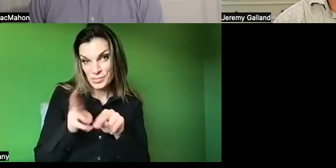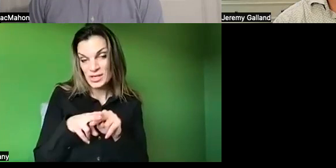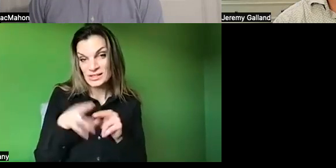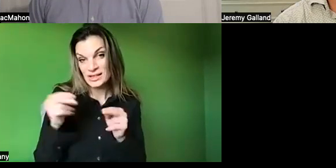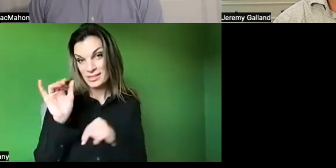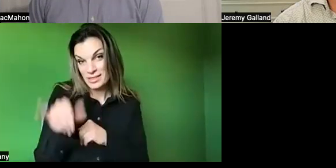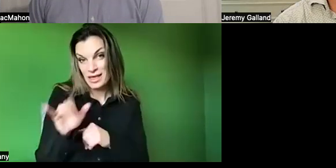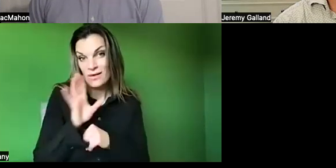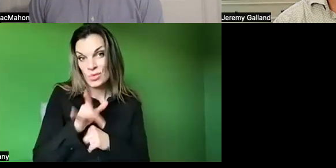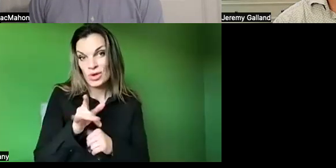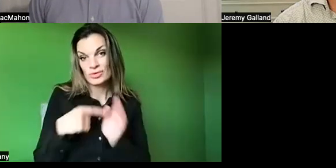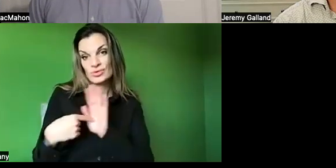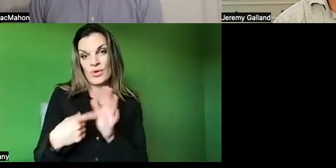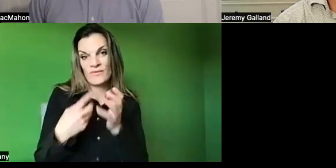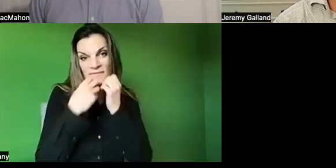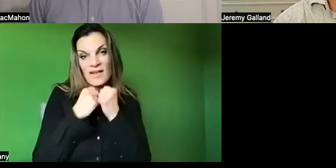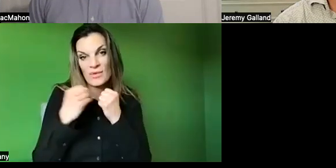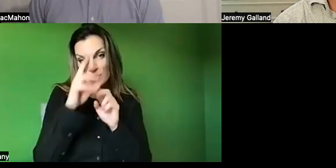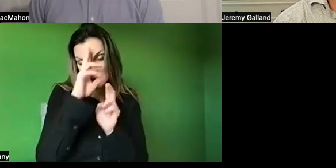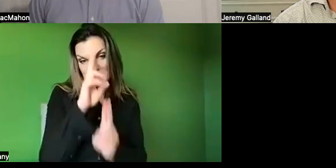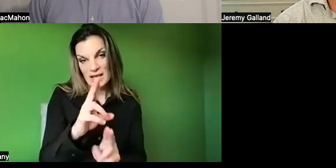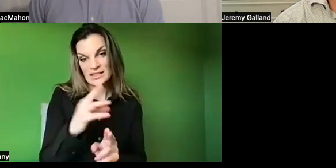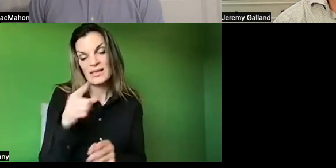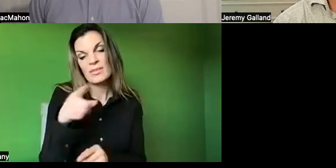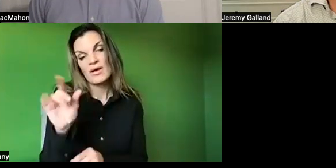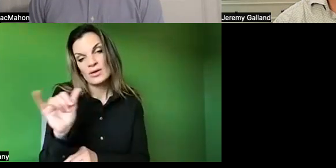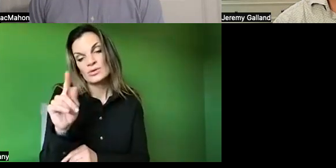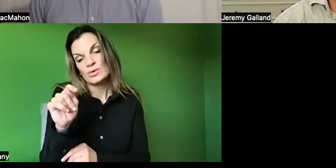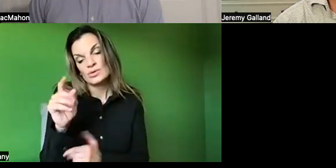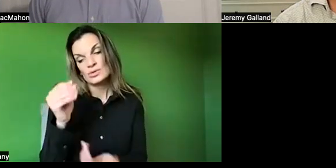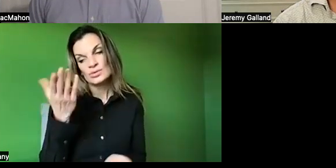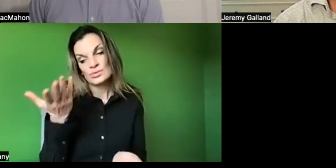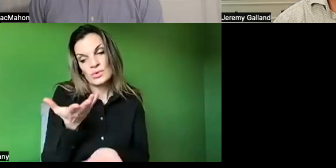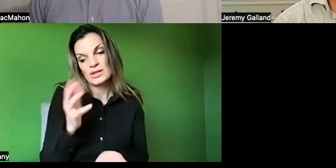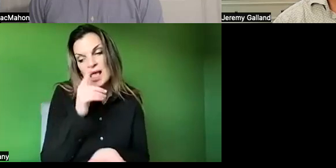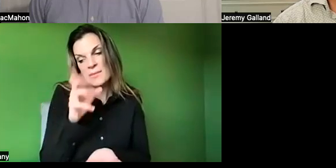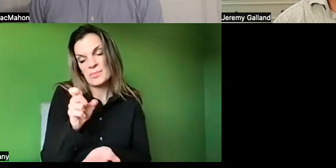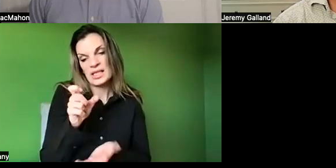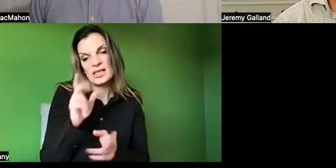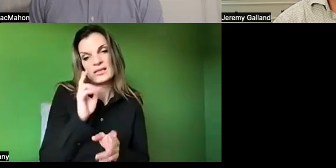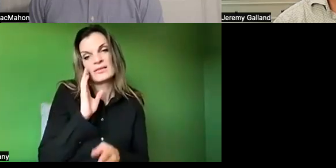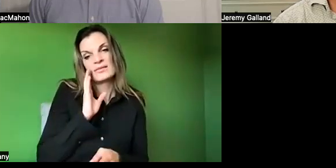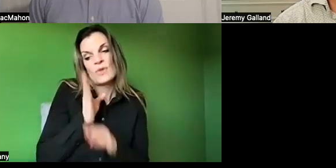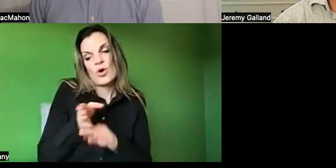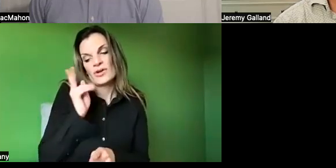that will show value and respect. And they also need to not be micromanaged